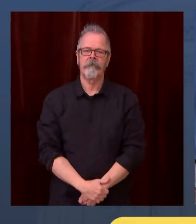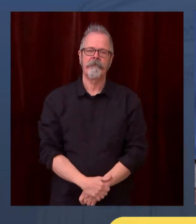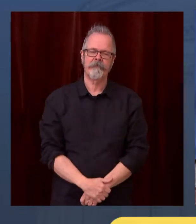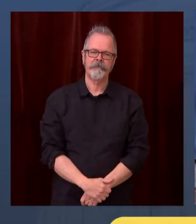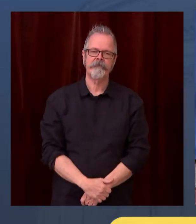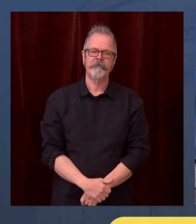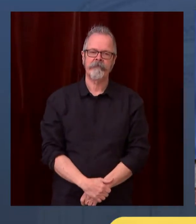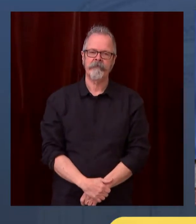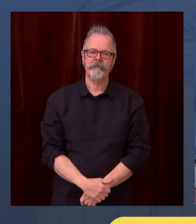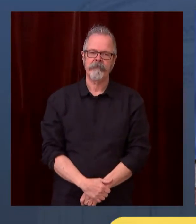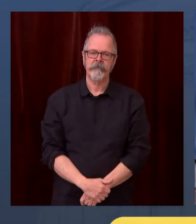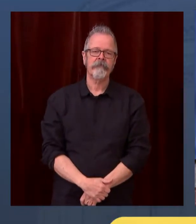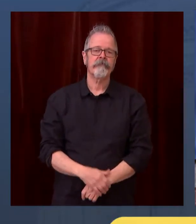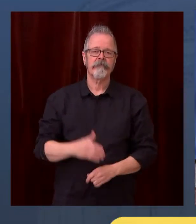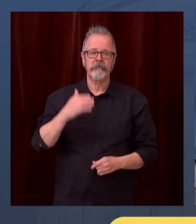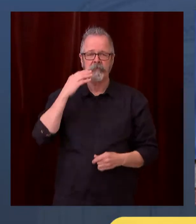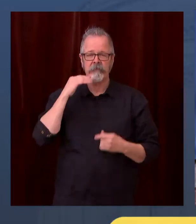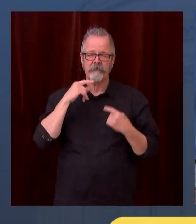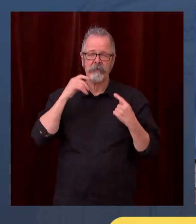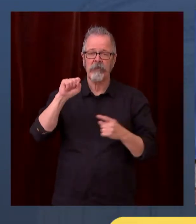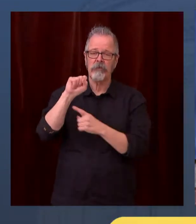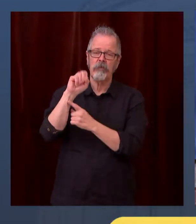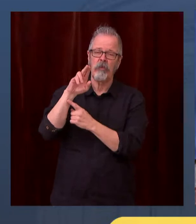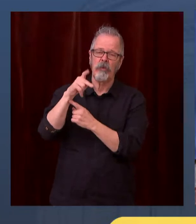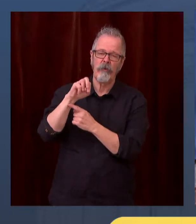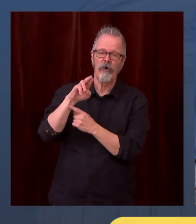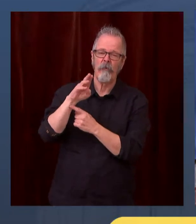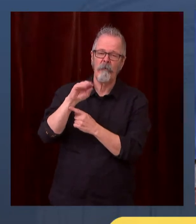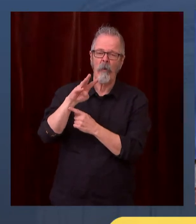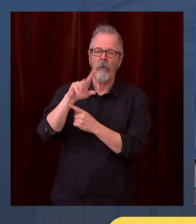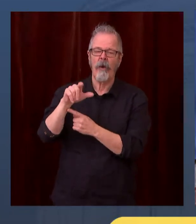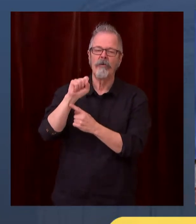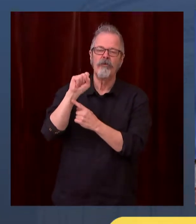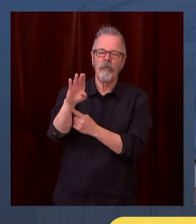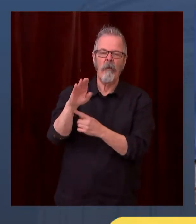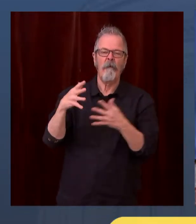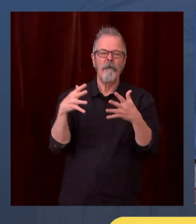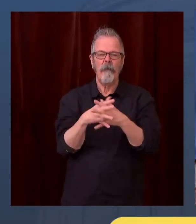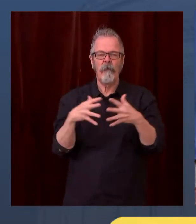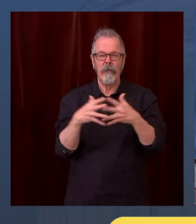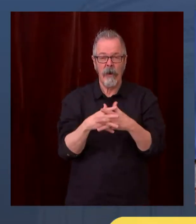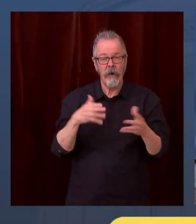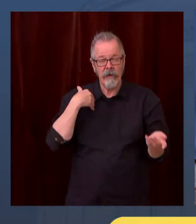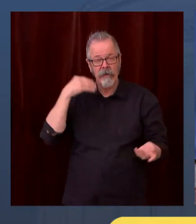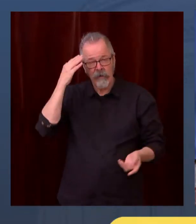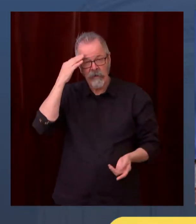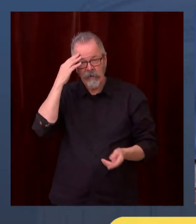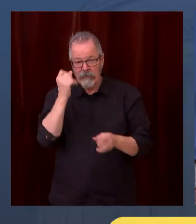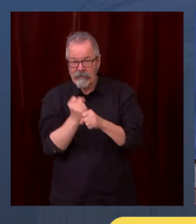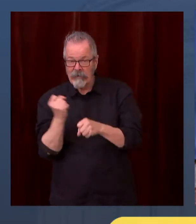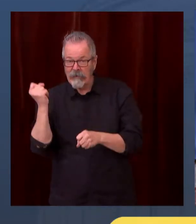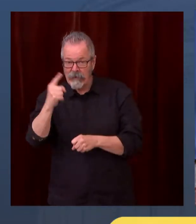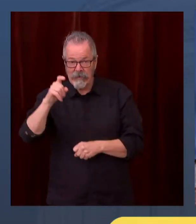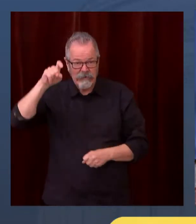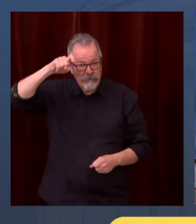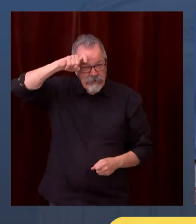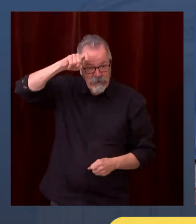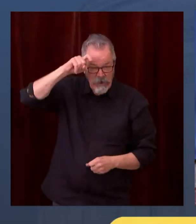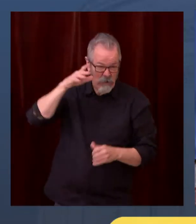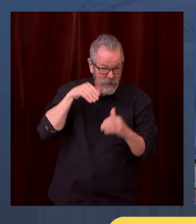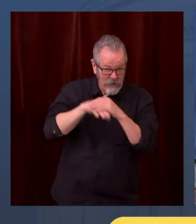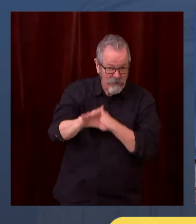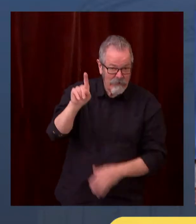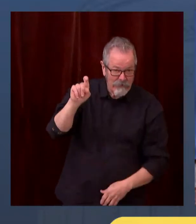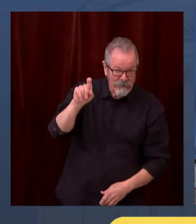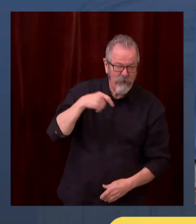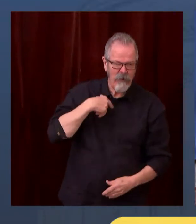Bowl. We want to make sure that when the Seahawks go to the Super Bowl next year, we have all the 12 mans available and